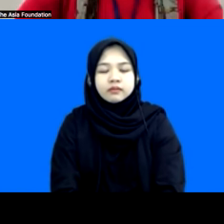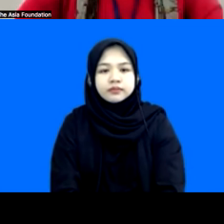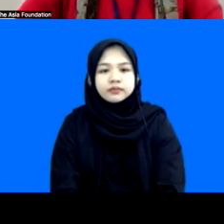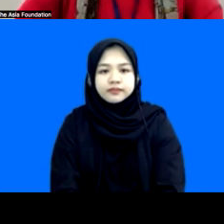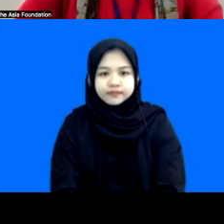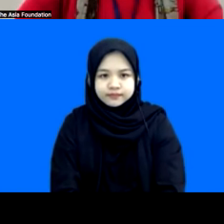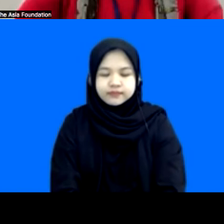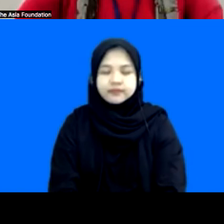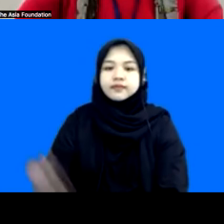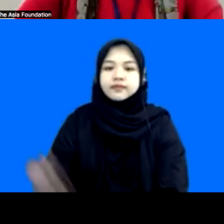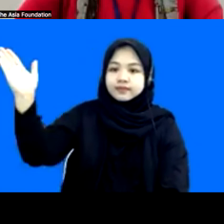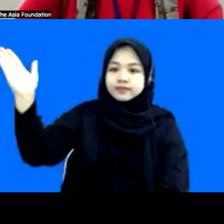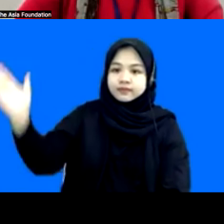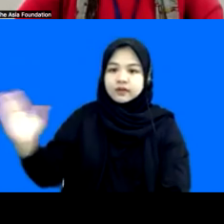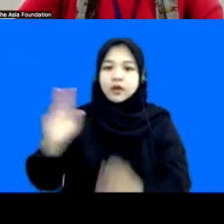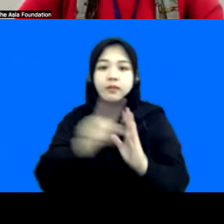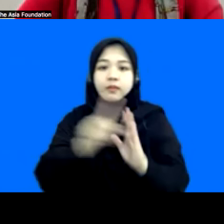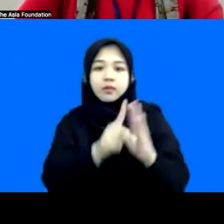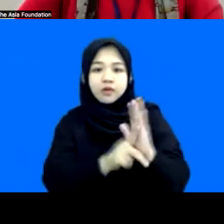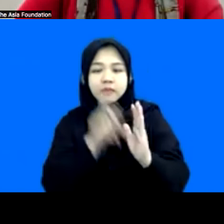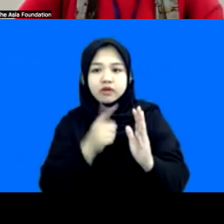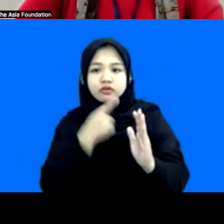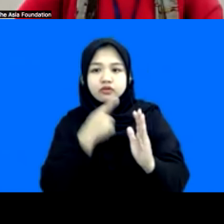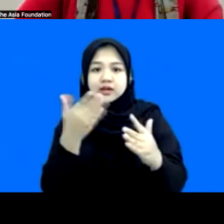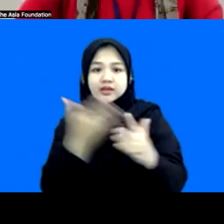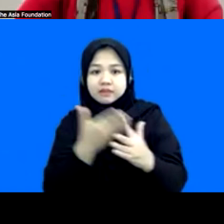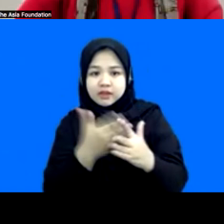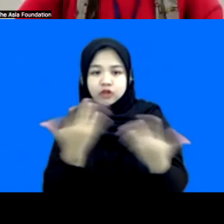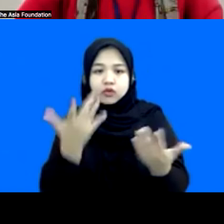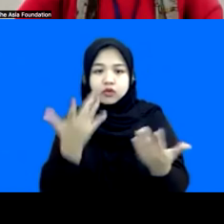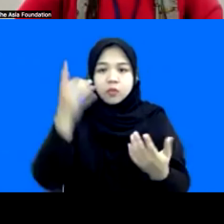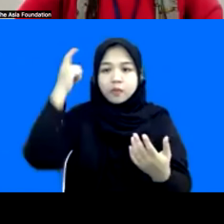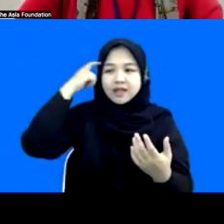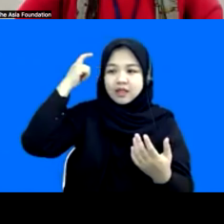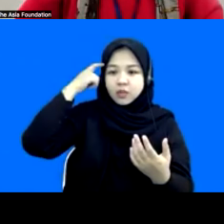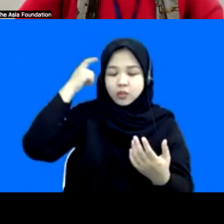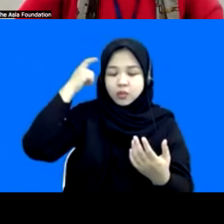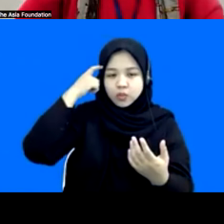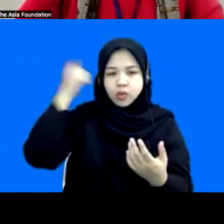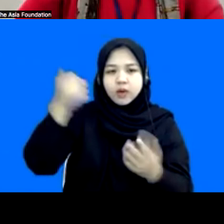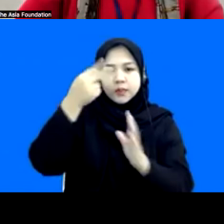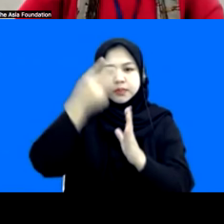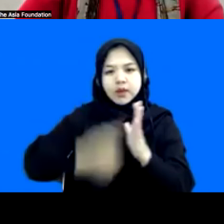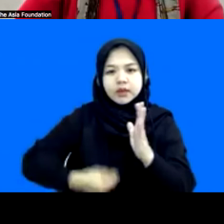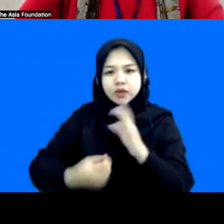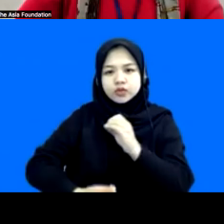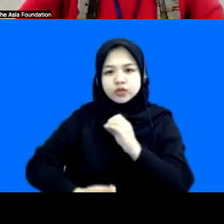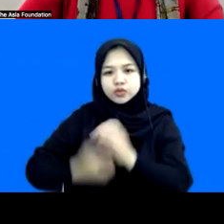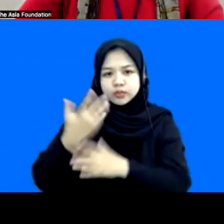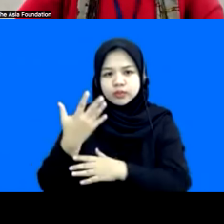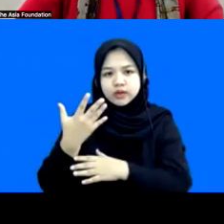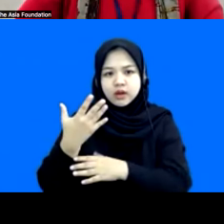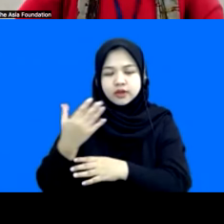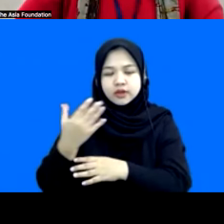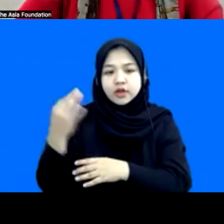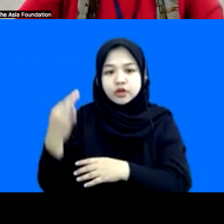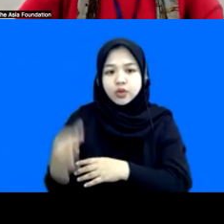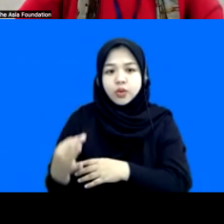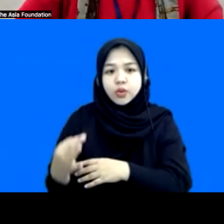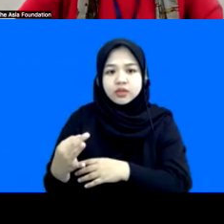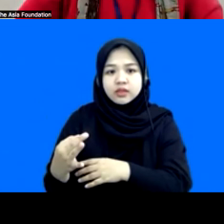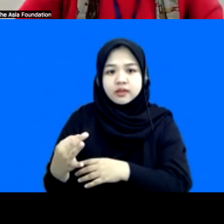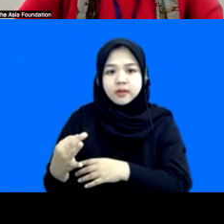makes those problems still persist. Accessibility issue and knowledge on that, the cost and resources